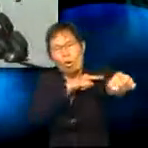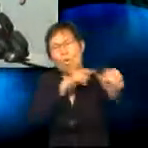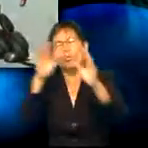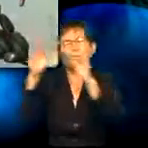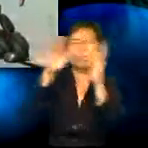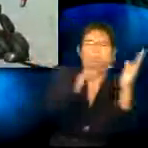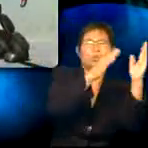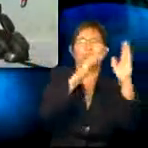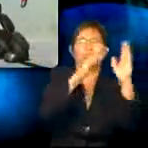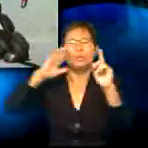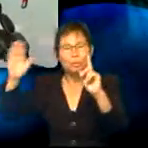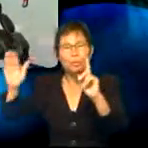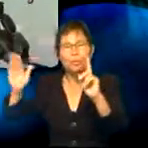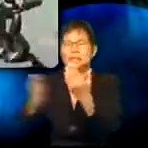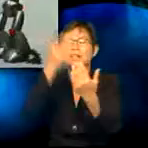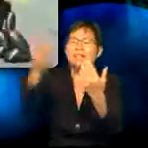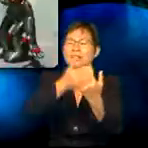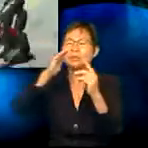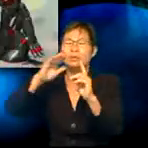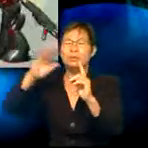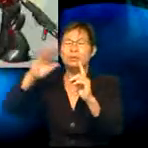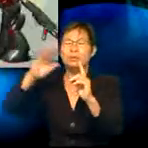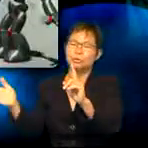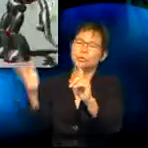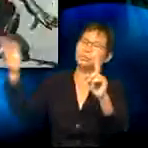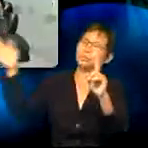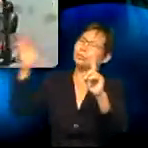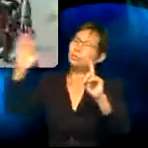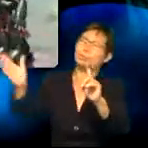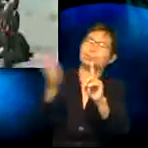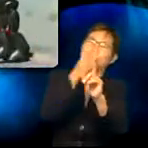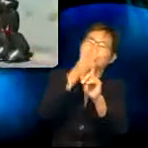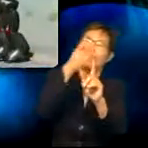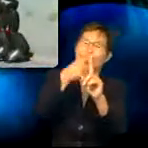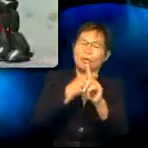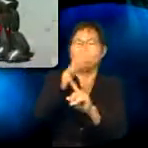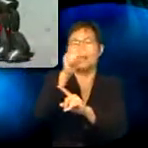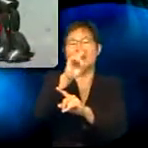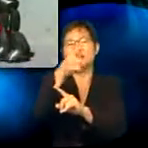that pollen grains are easily shaken out of the anther.